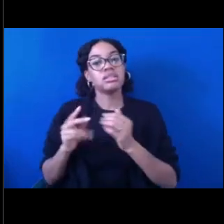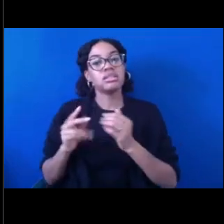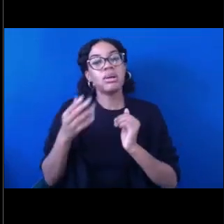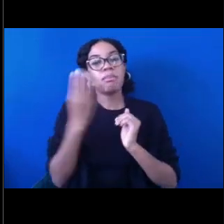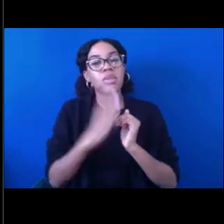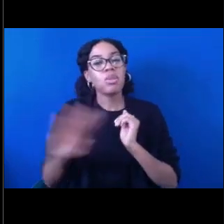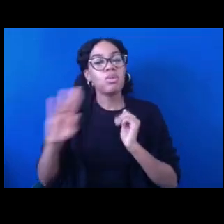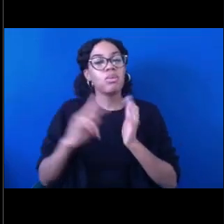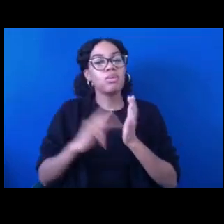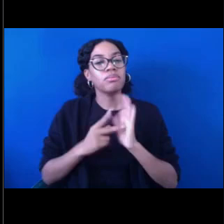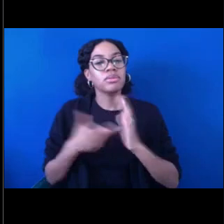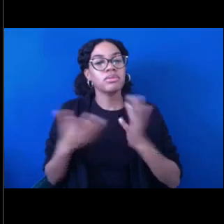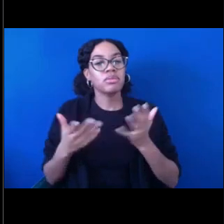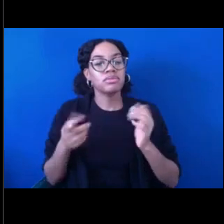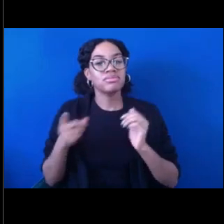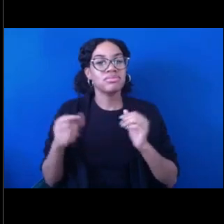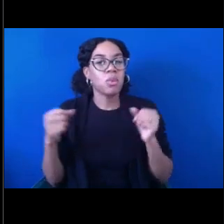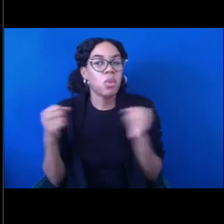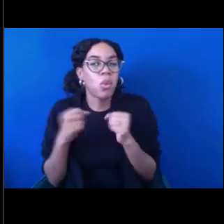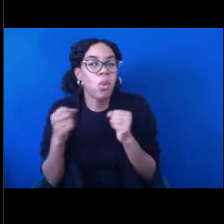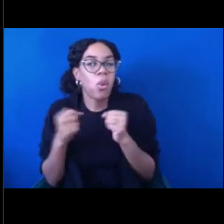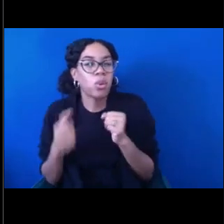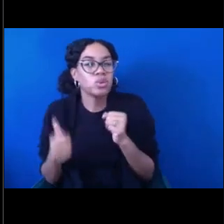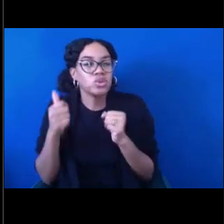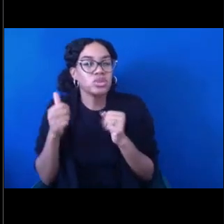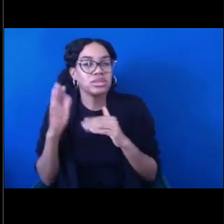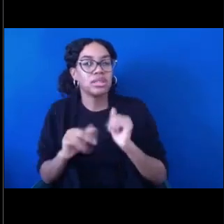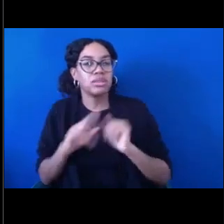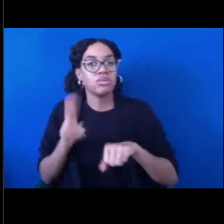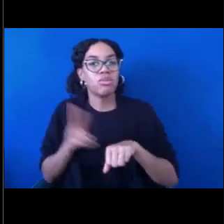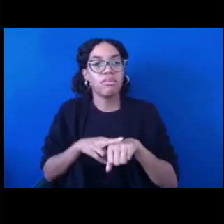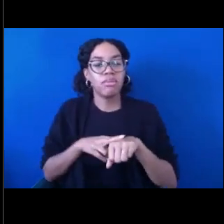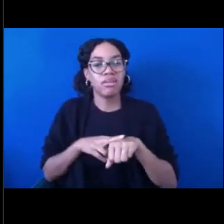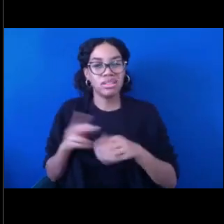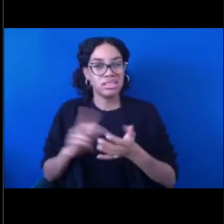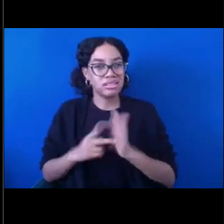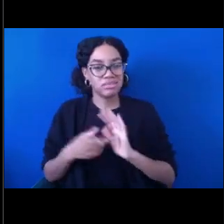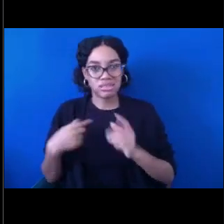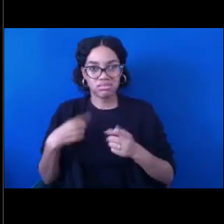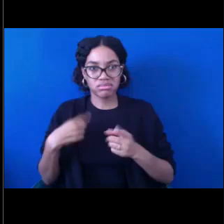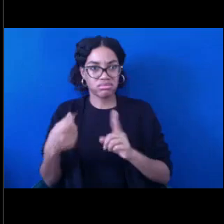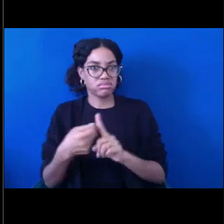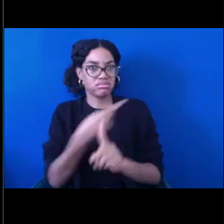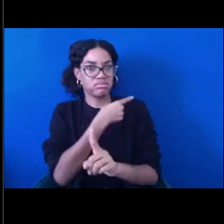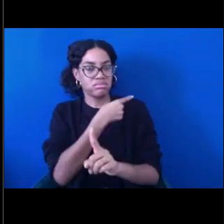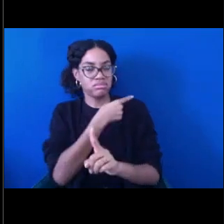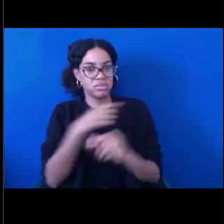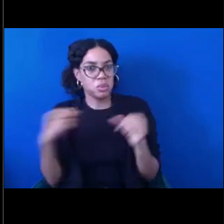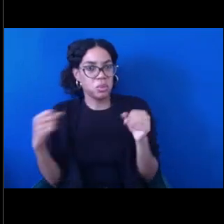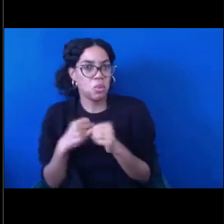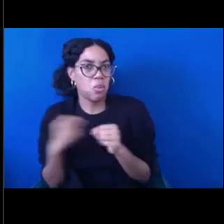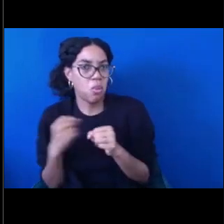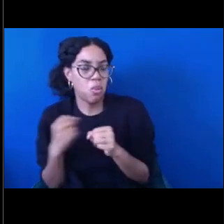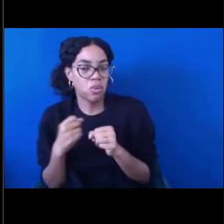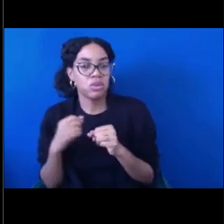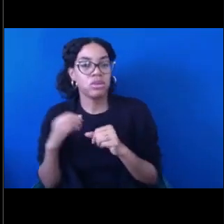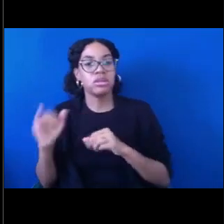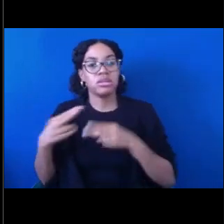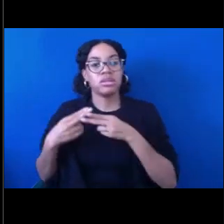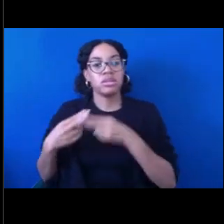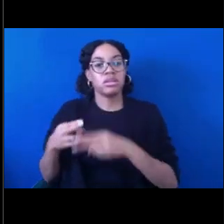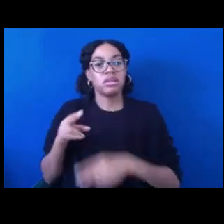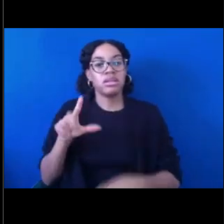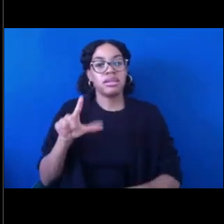that those ocean waters are colder than what they're expected to be. and that is called La Nina.